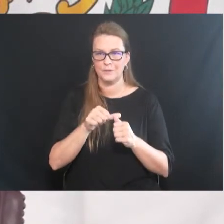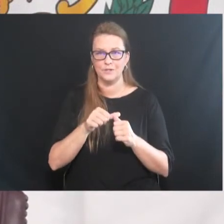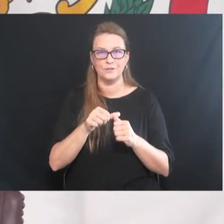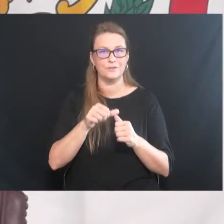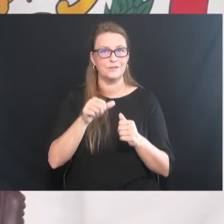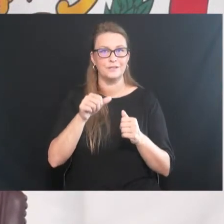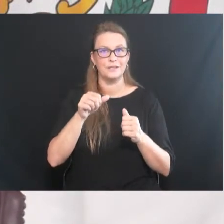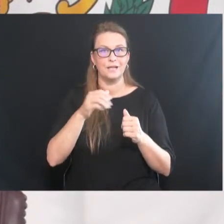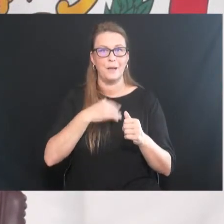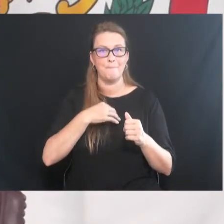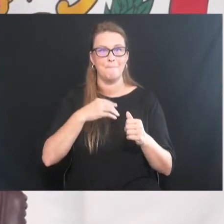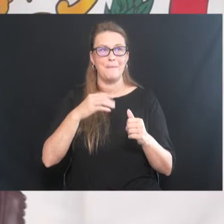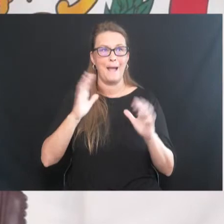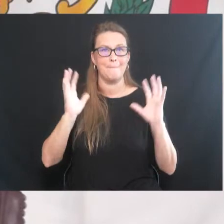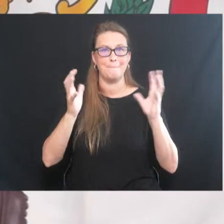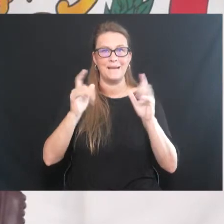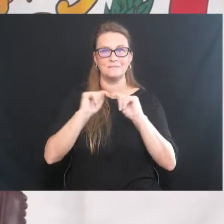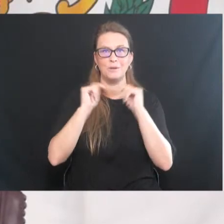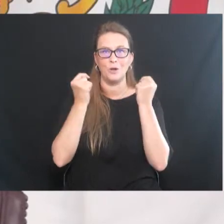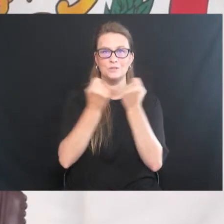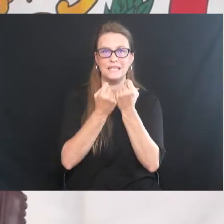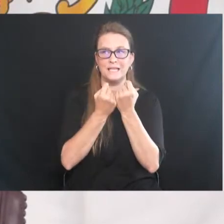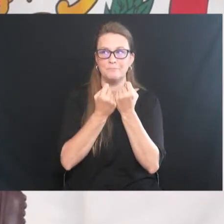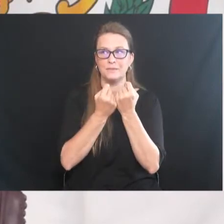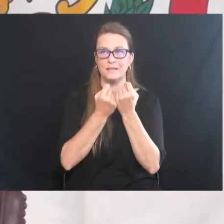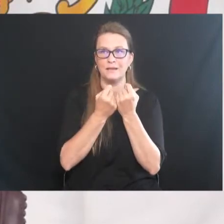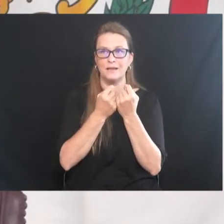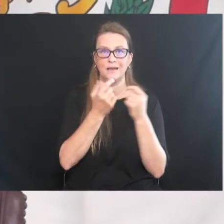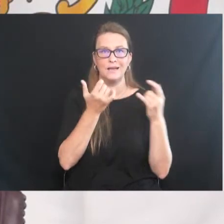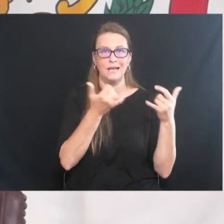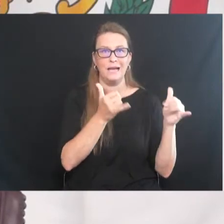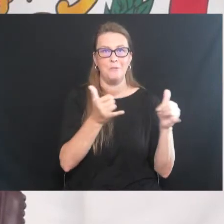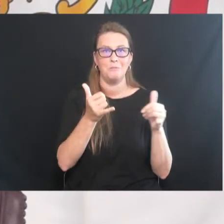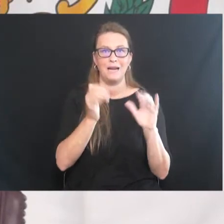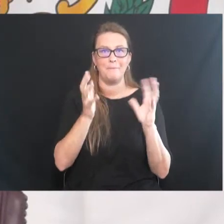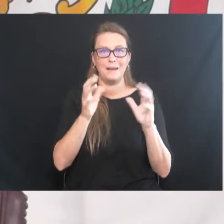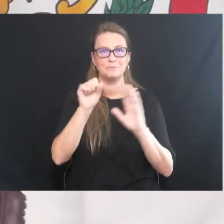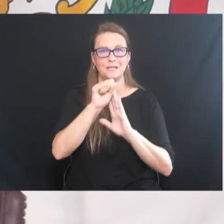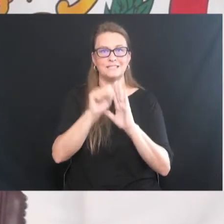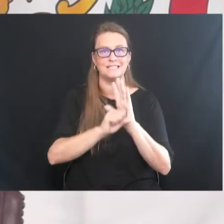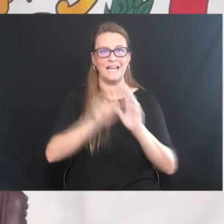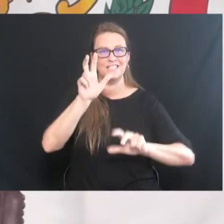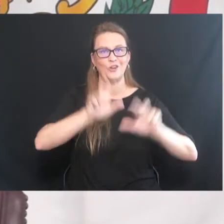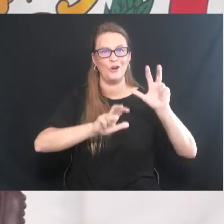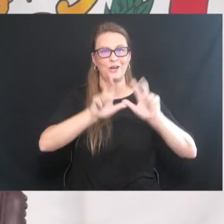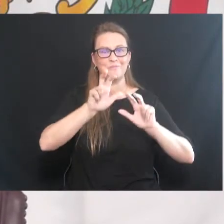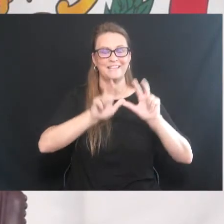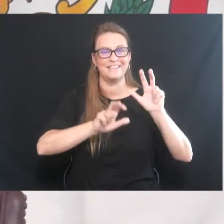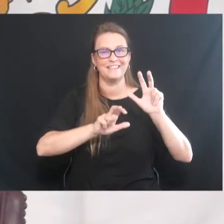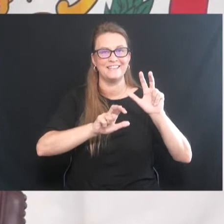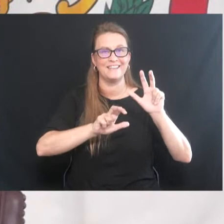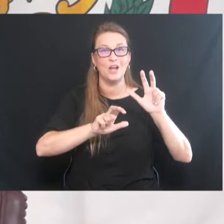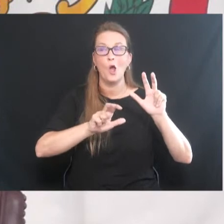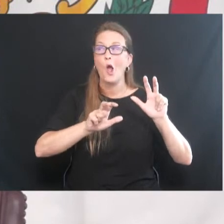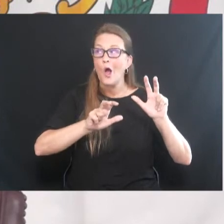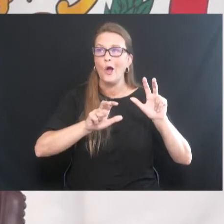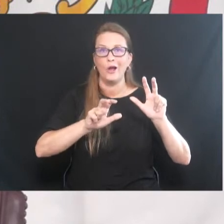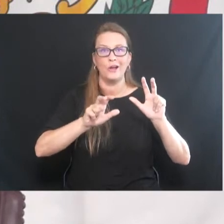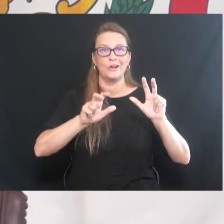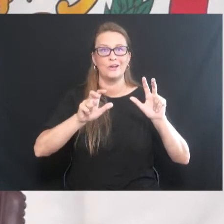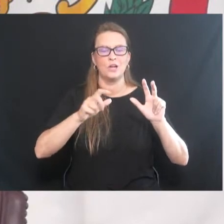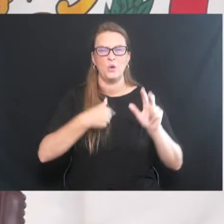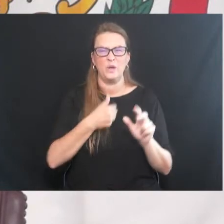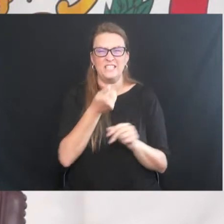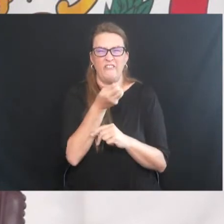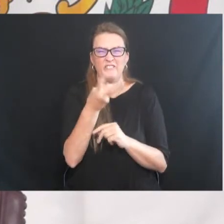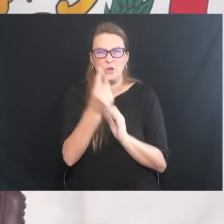can remember my basketball team playing basketball in the state tournament, the girls' state tournament here. We were within a couple of